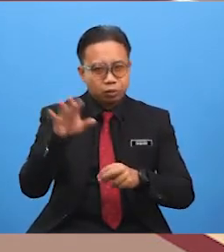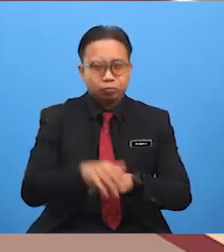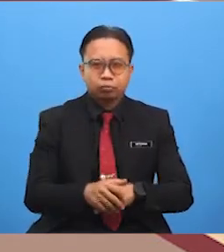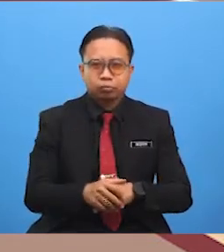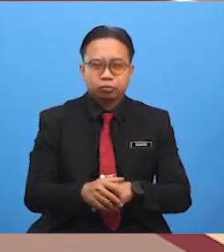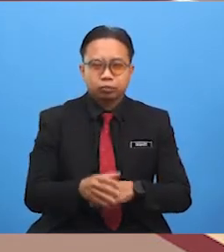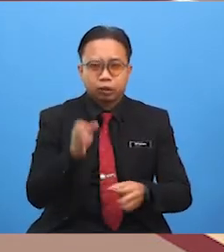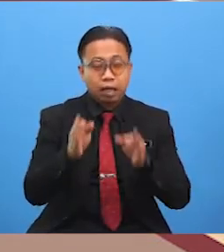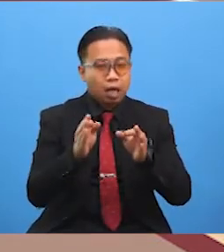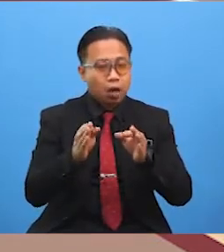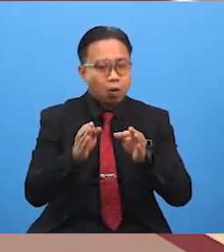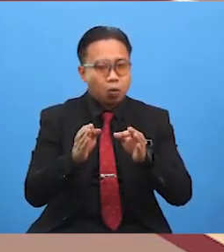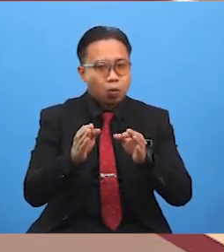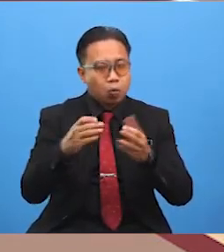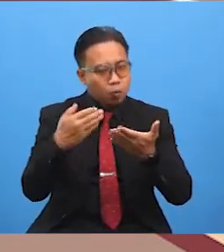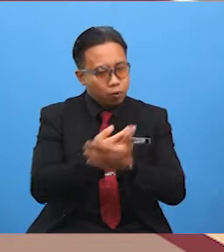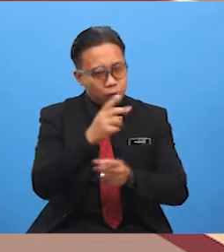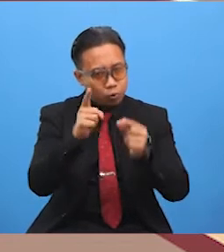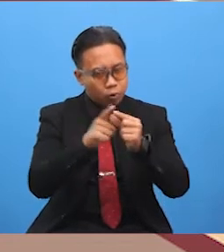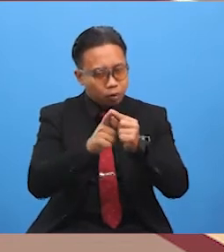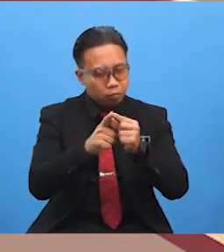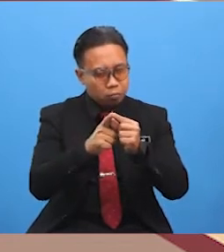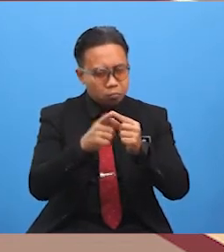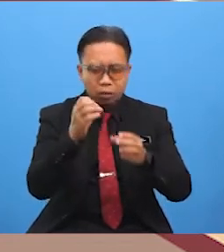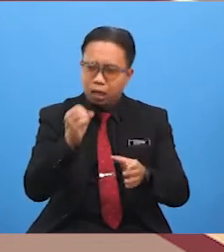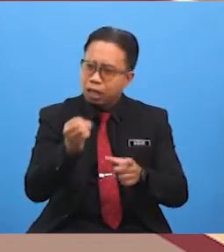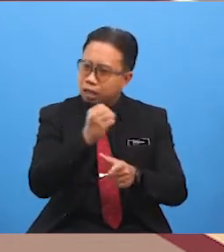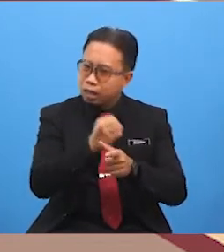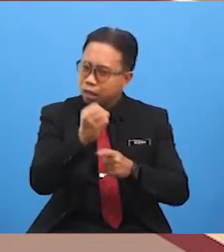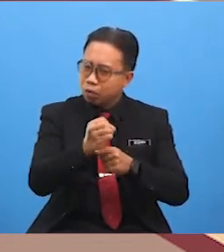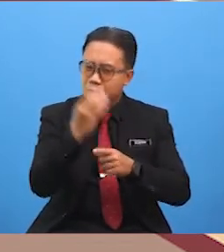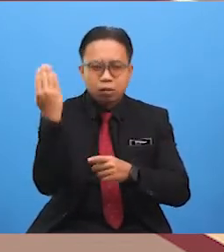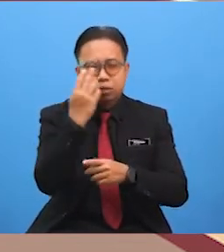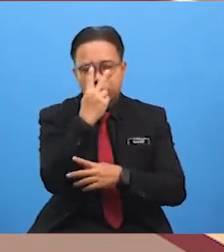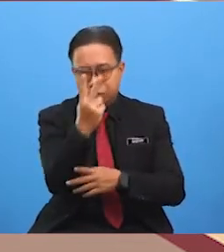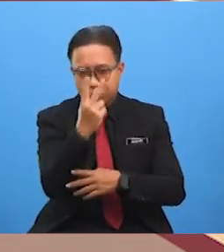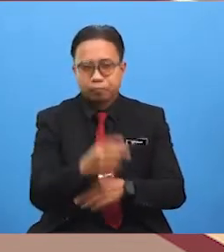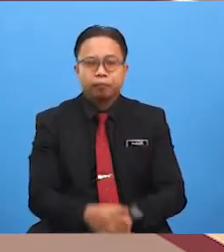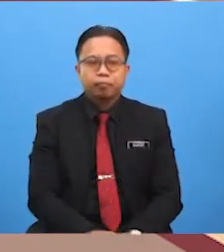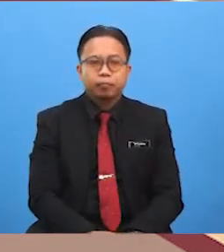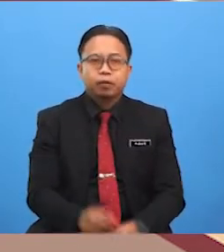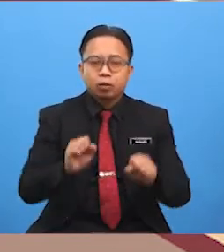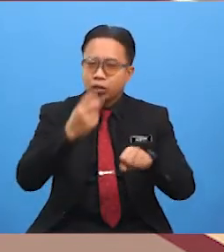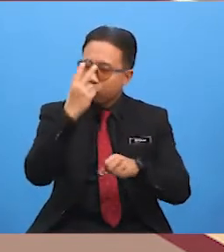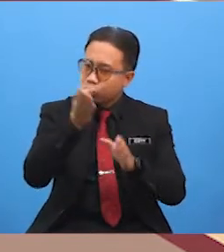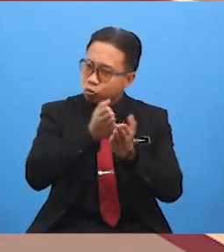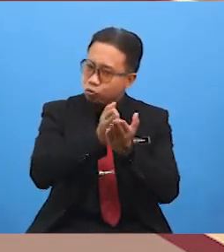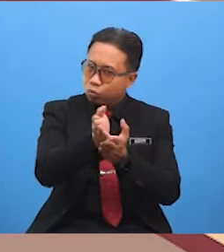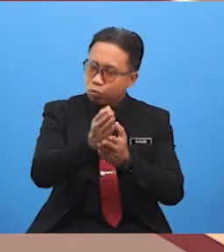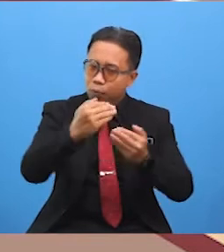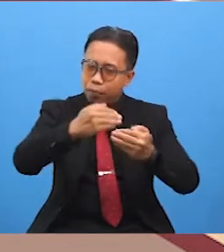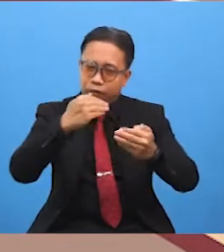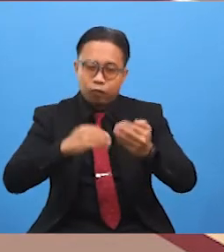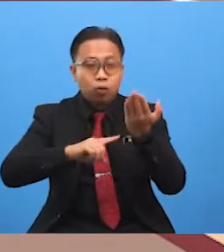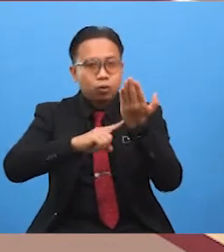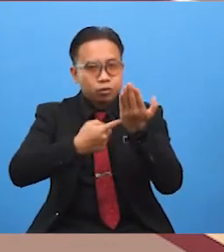they new words to you? Or have you seen these words before? Well, let's go through all the words again before we start playing